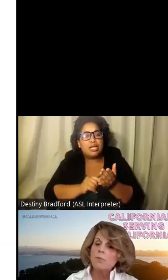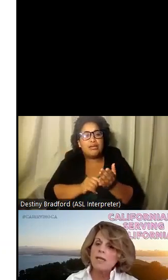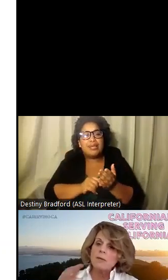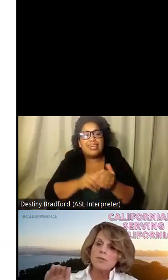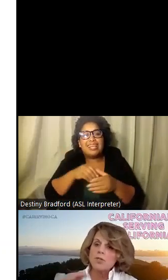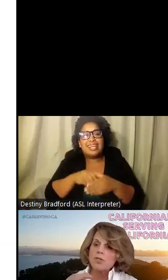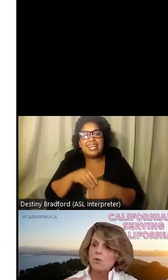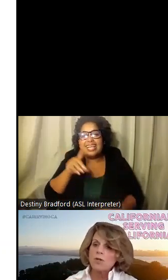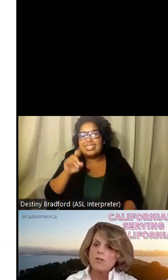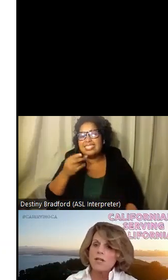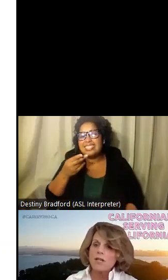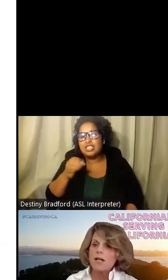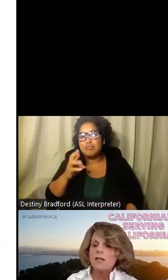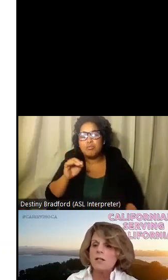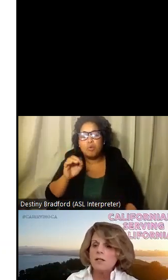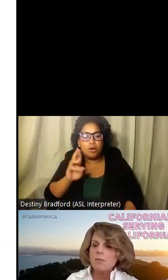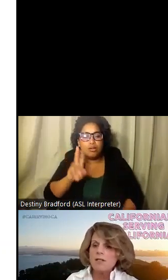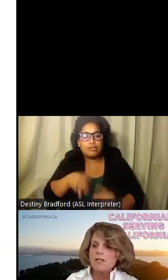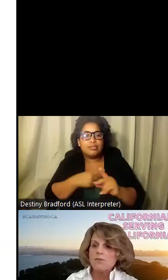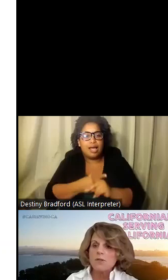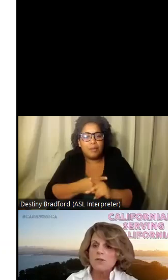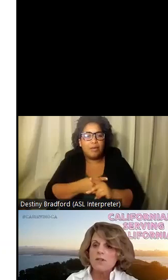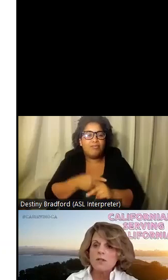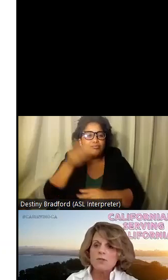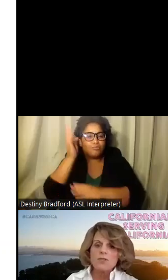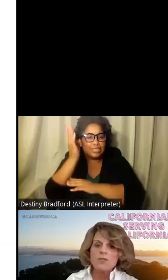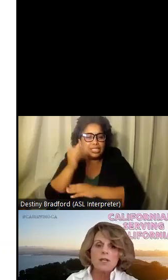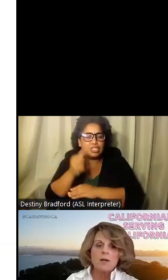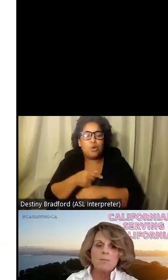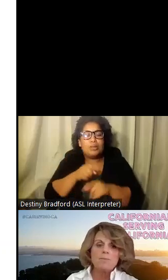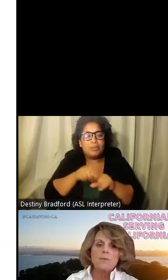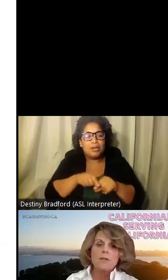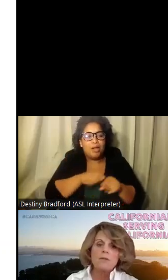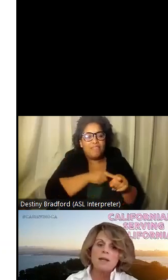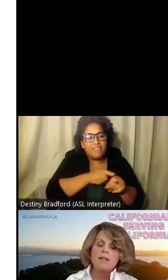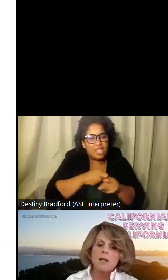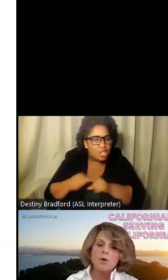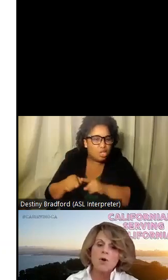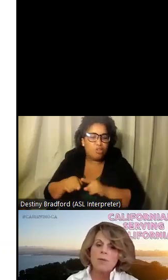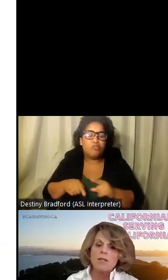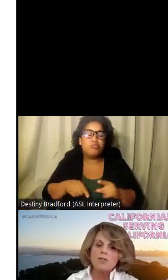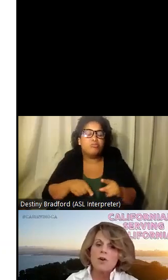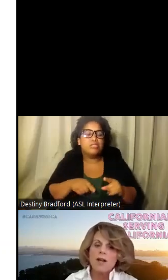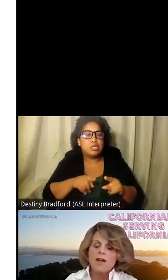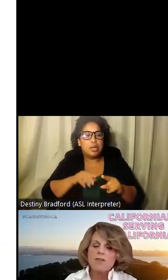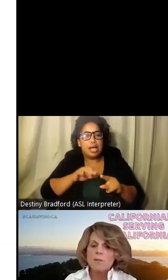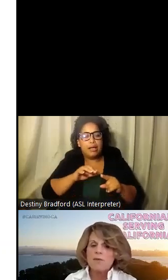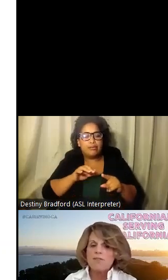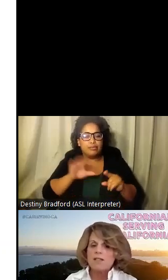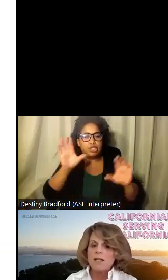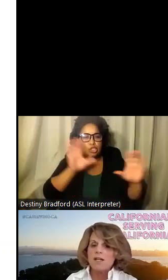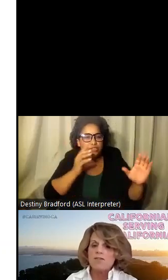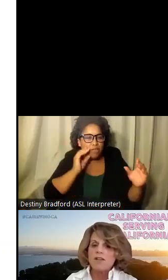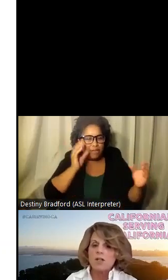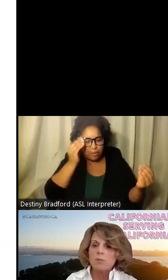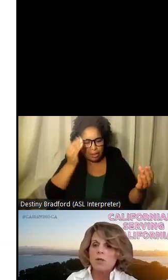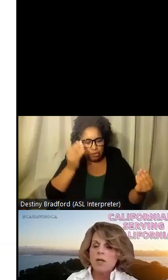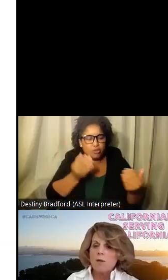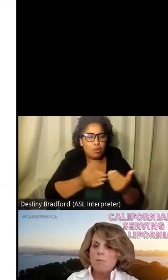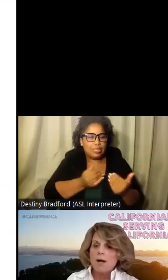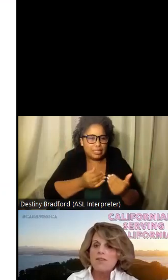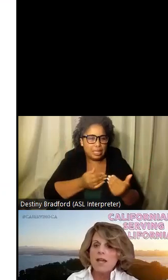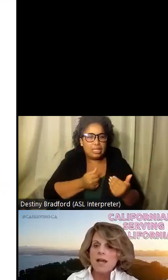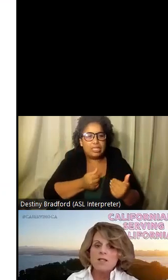so you'll be able to sort the data by different fields. And again, we're hoping to start having some of that data